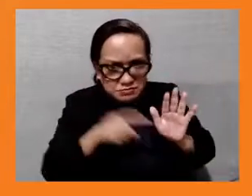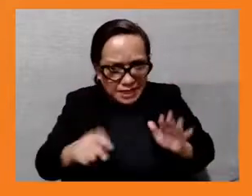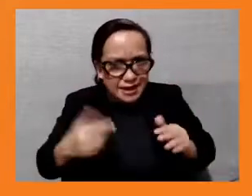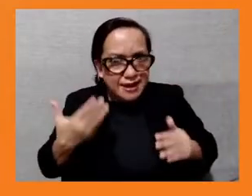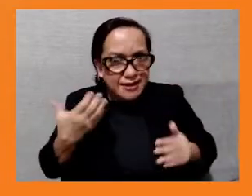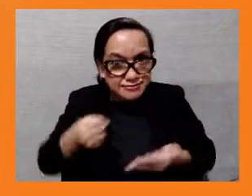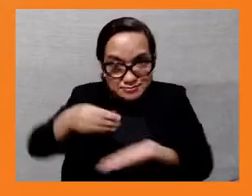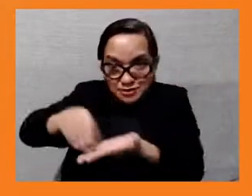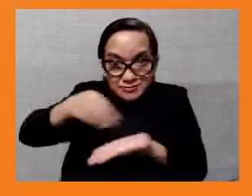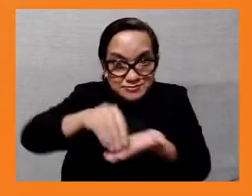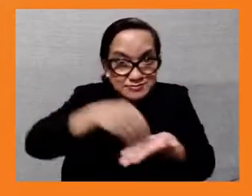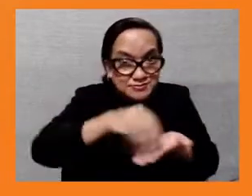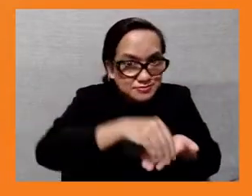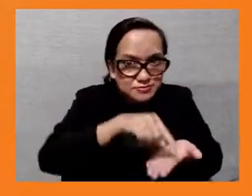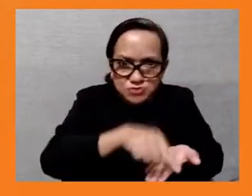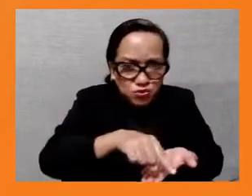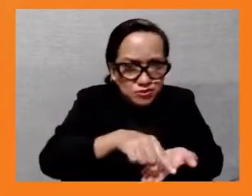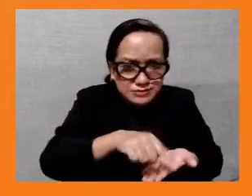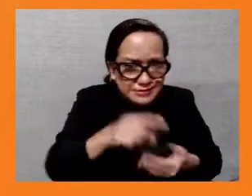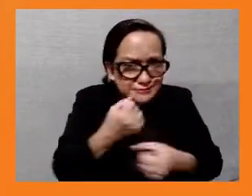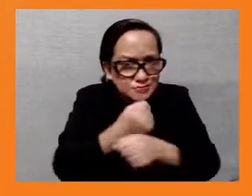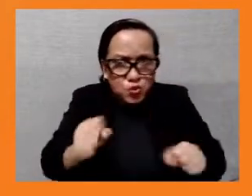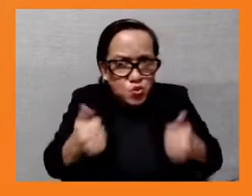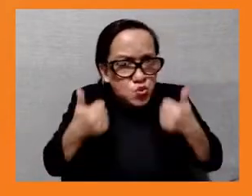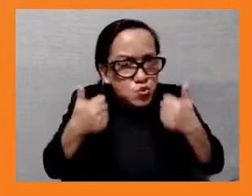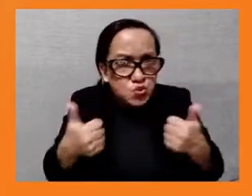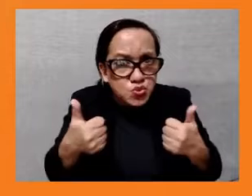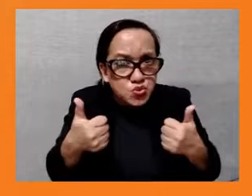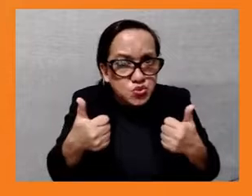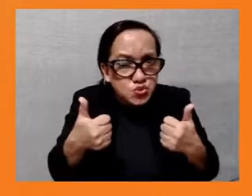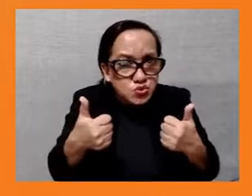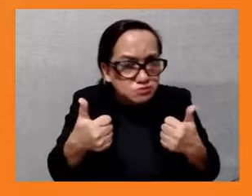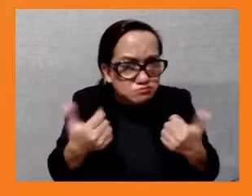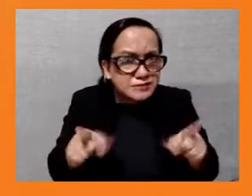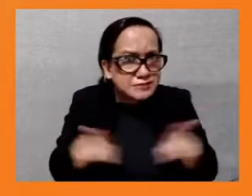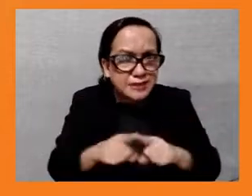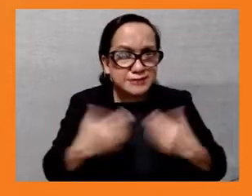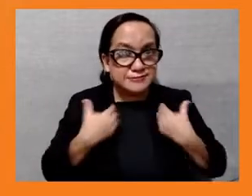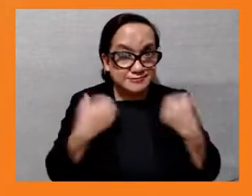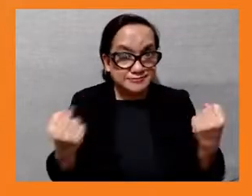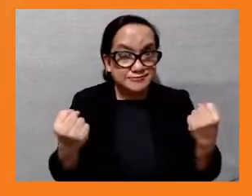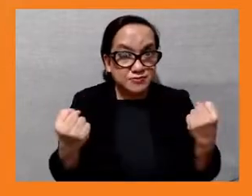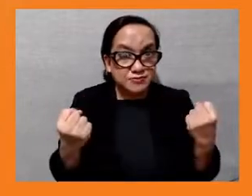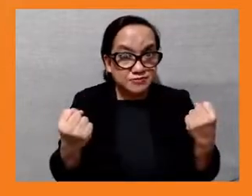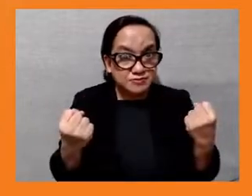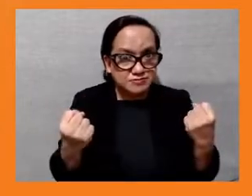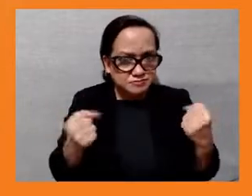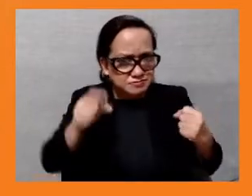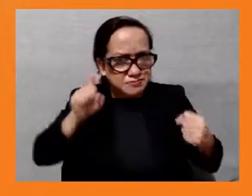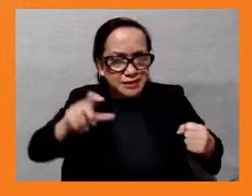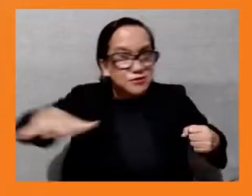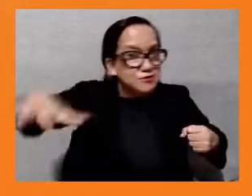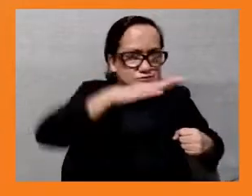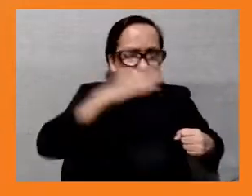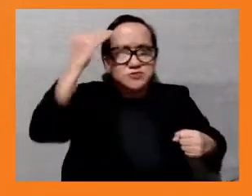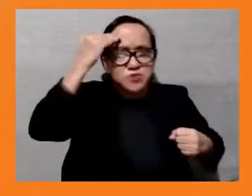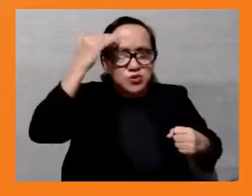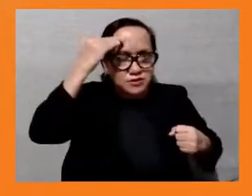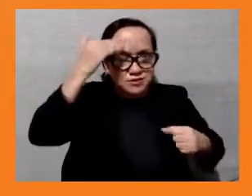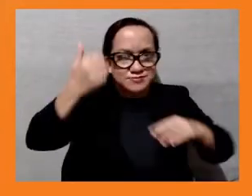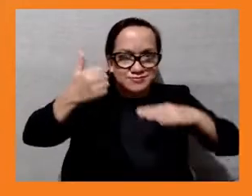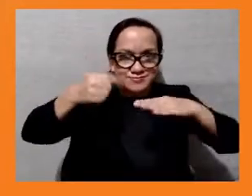laws implementing host country's obligation under international law. And Tanu Hydro Power Limited has been rejecting the